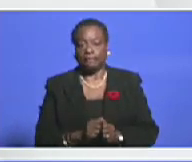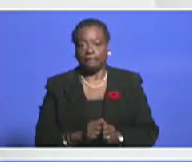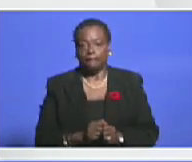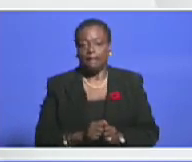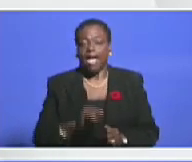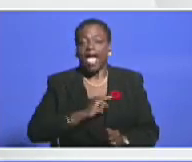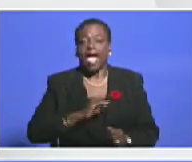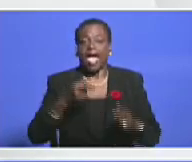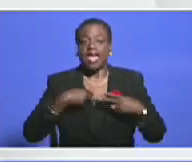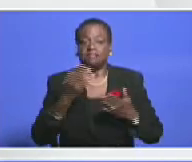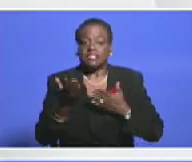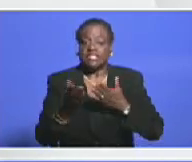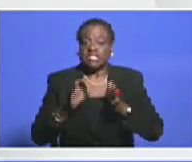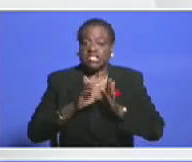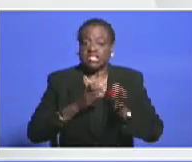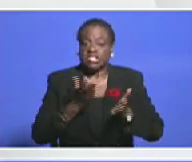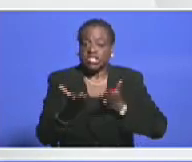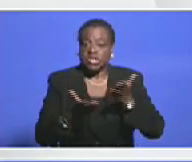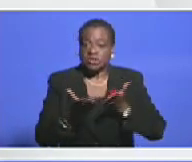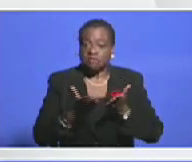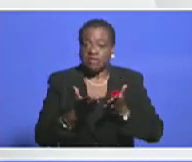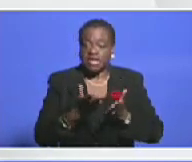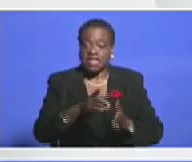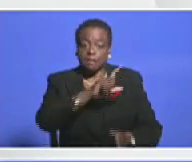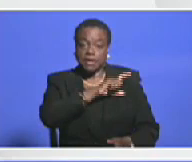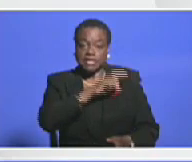Royal Bahamas Police Force for the past 40 years,